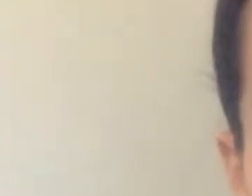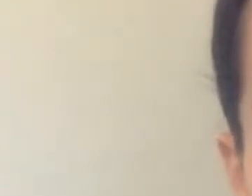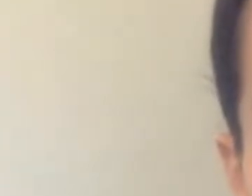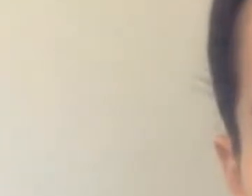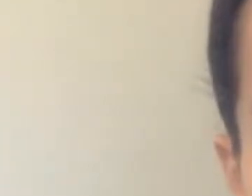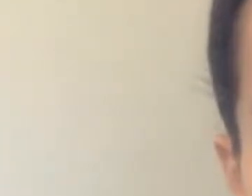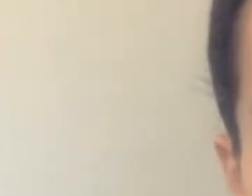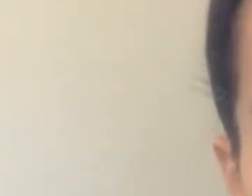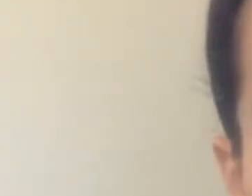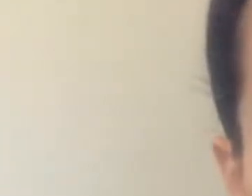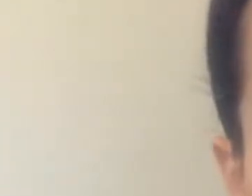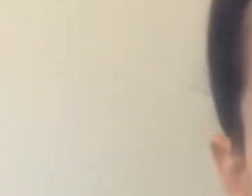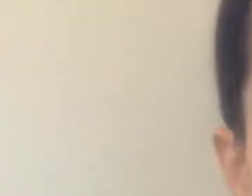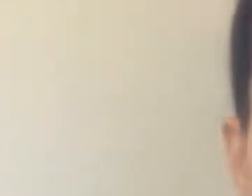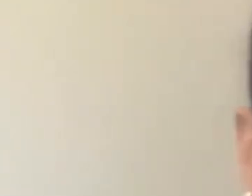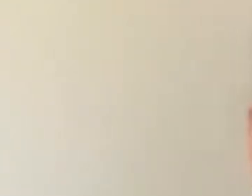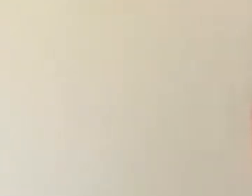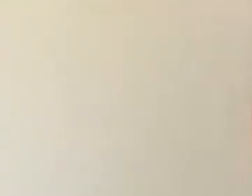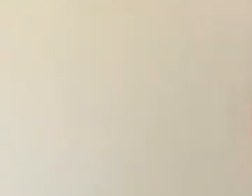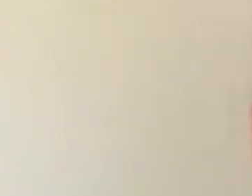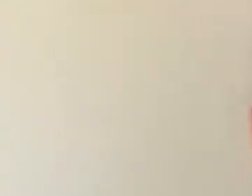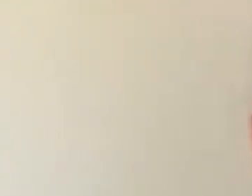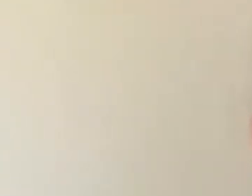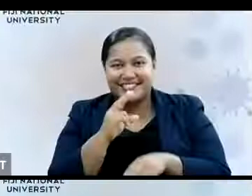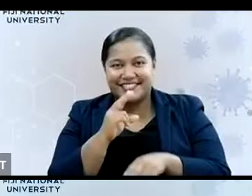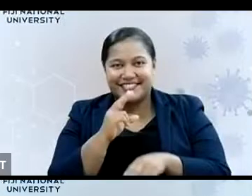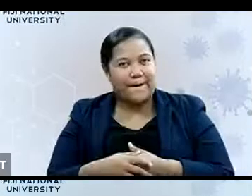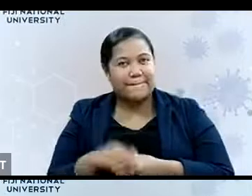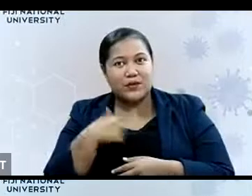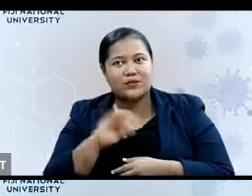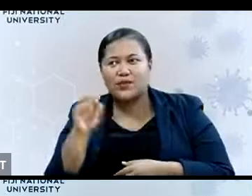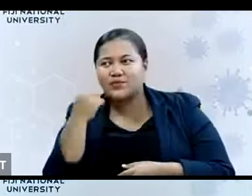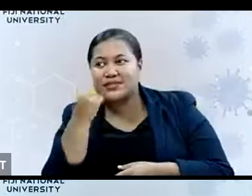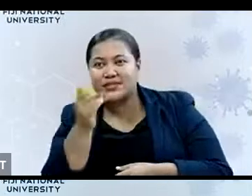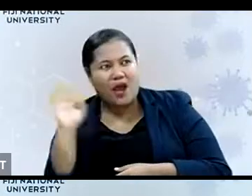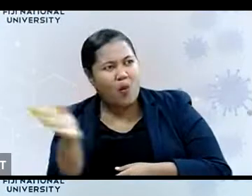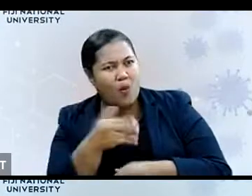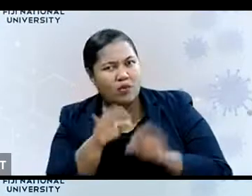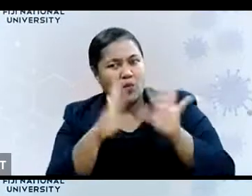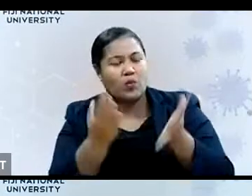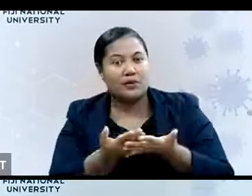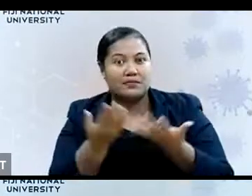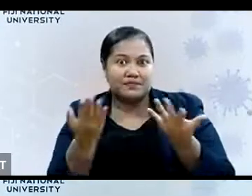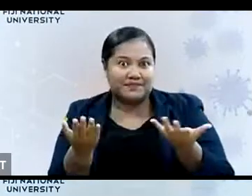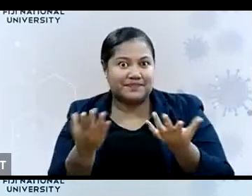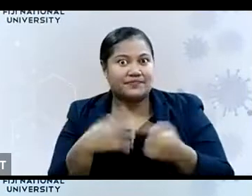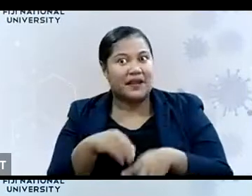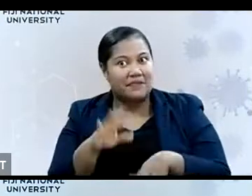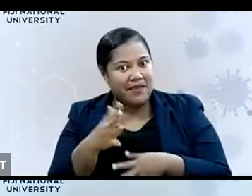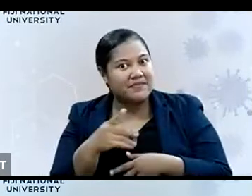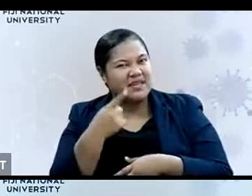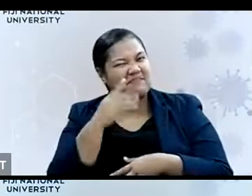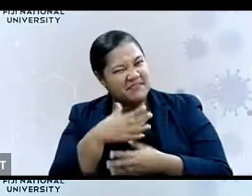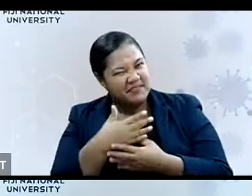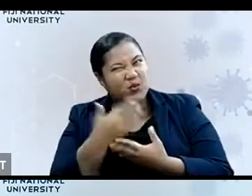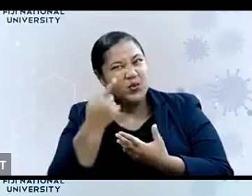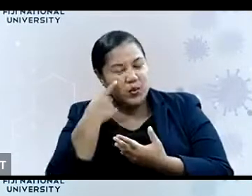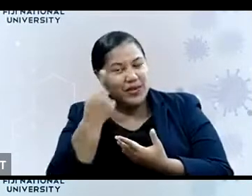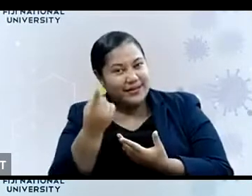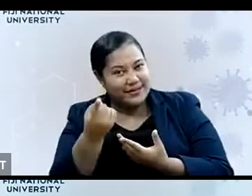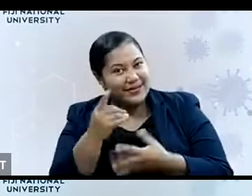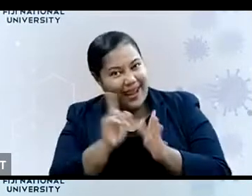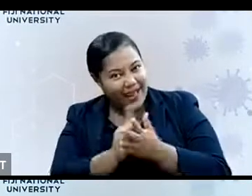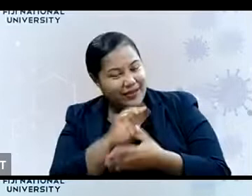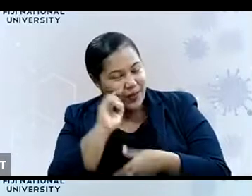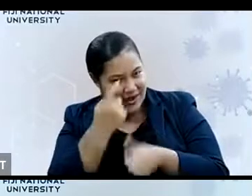yet because we do expect from to what we see around the world is that we will see that wave come in. So far during